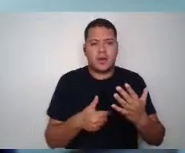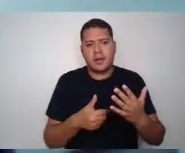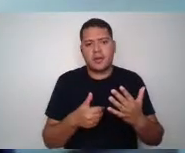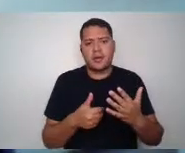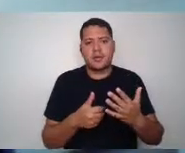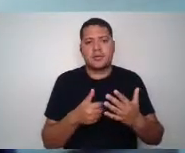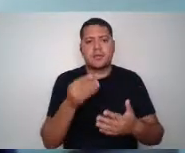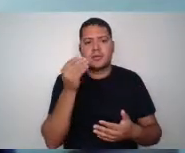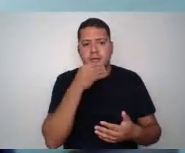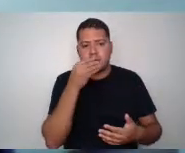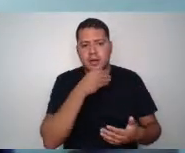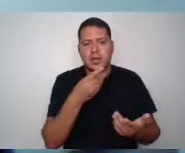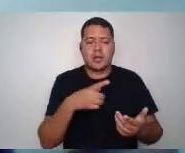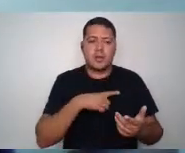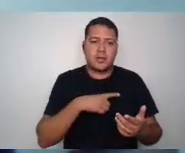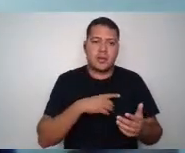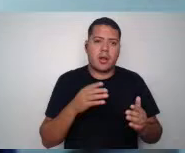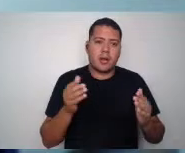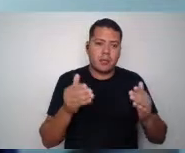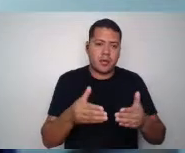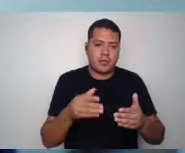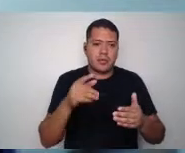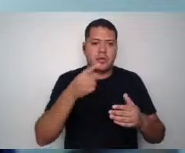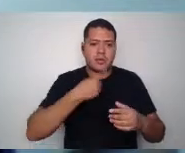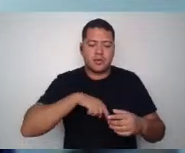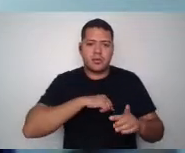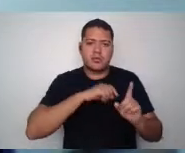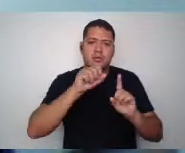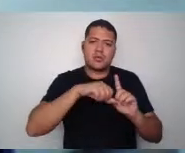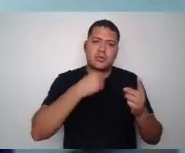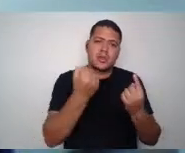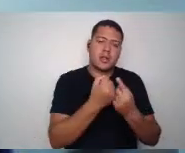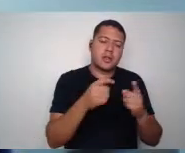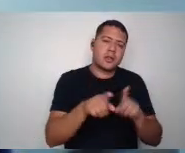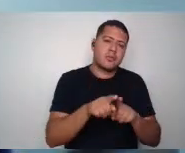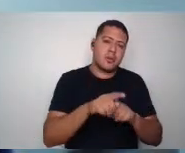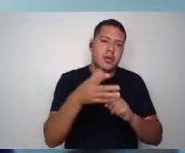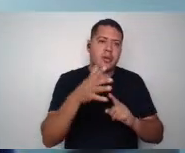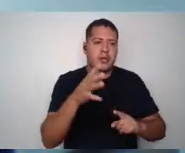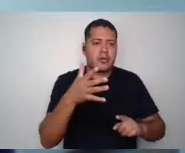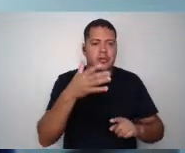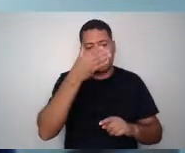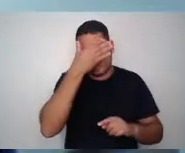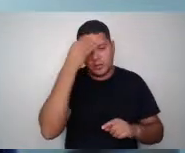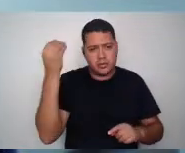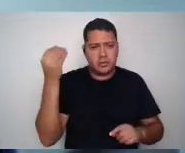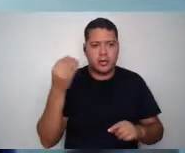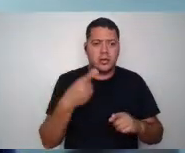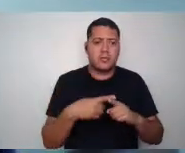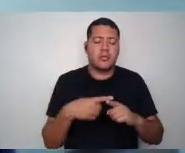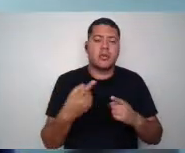these various perspectives about these vulnerable parts in our society.